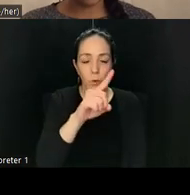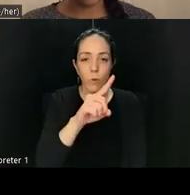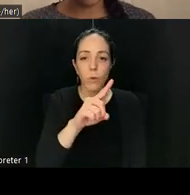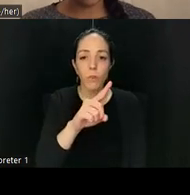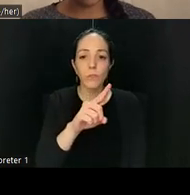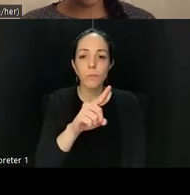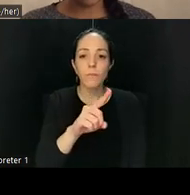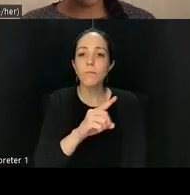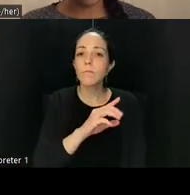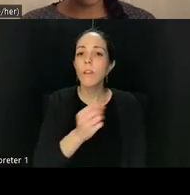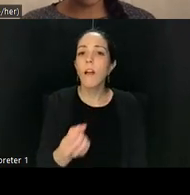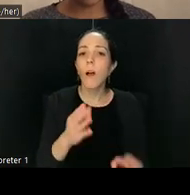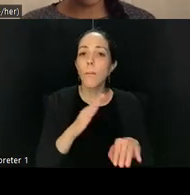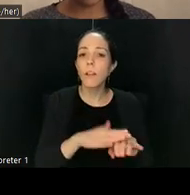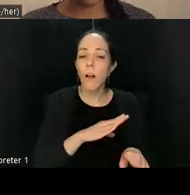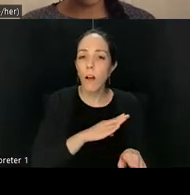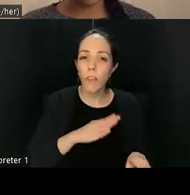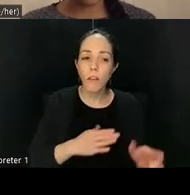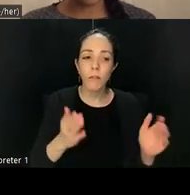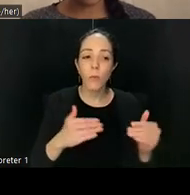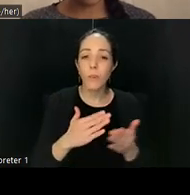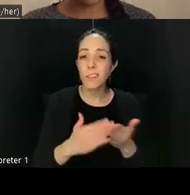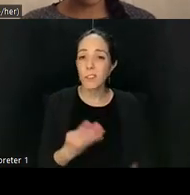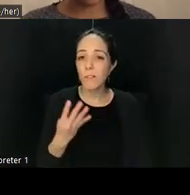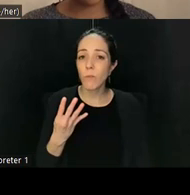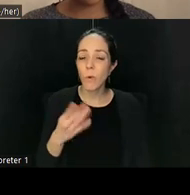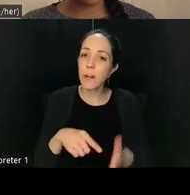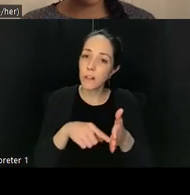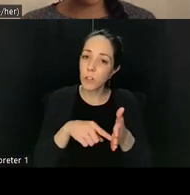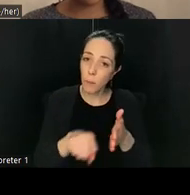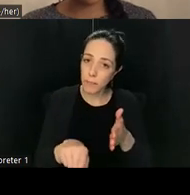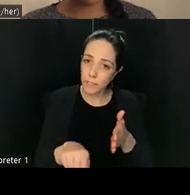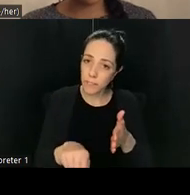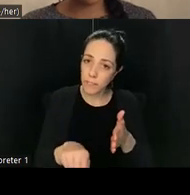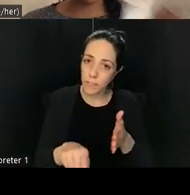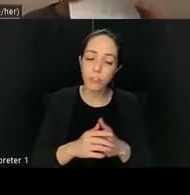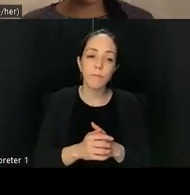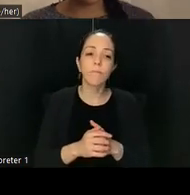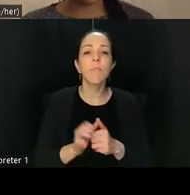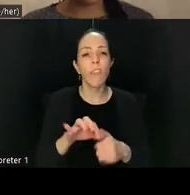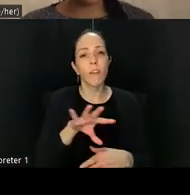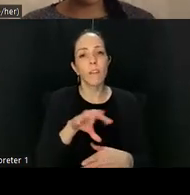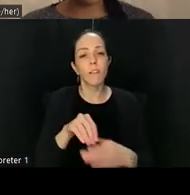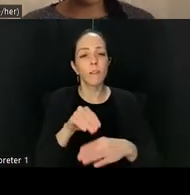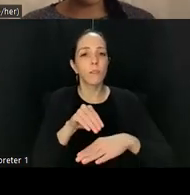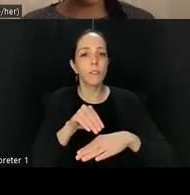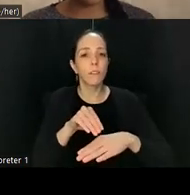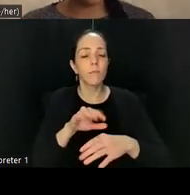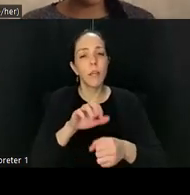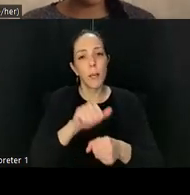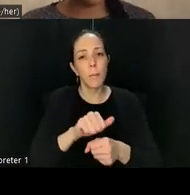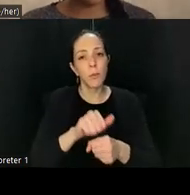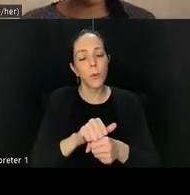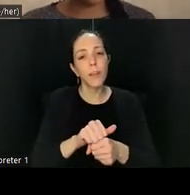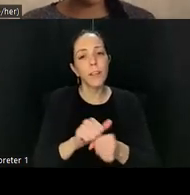board and panel sizes, section 4 on compensation, which would also include the advisory, the employee assistance